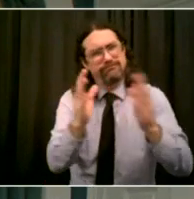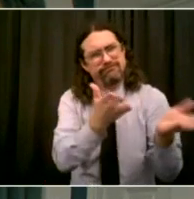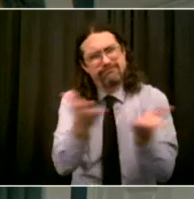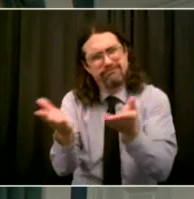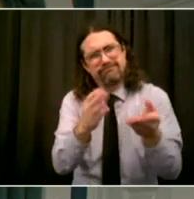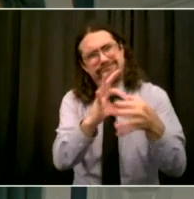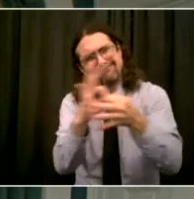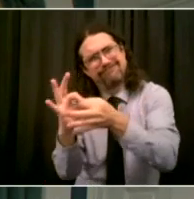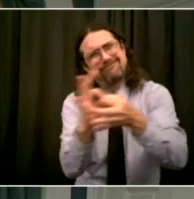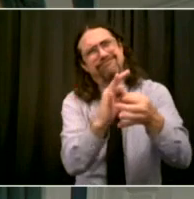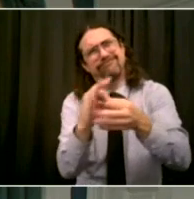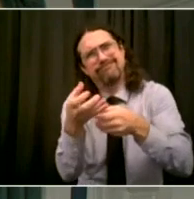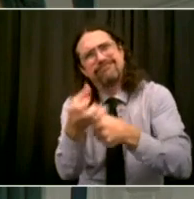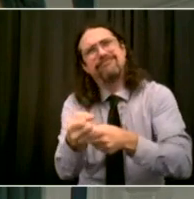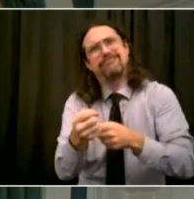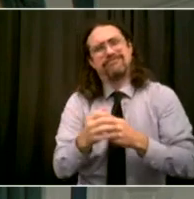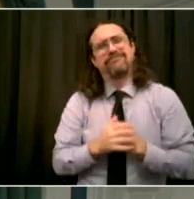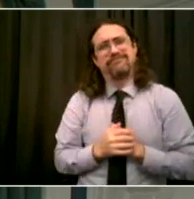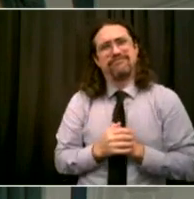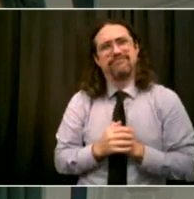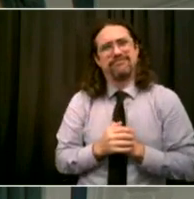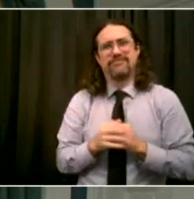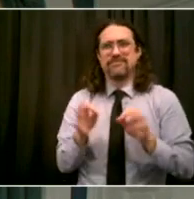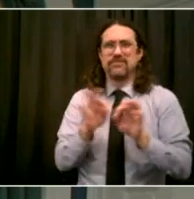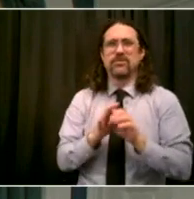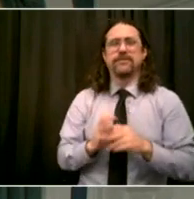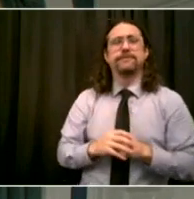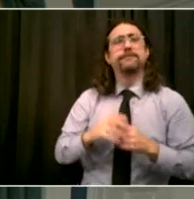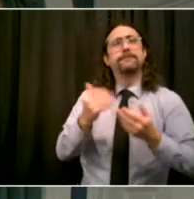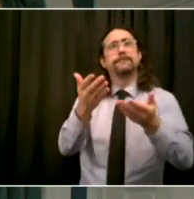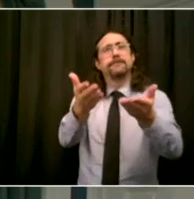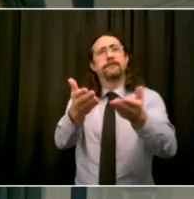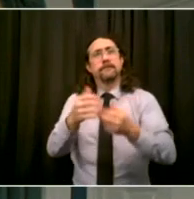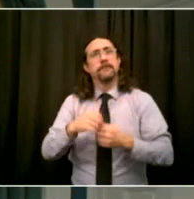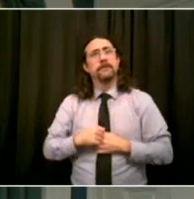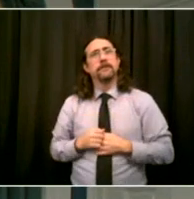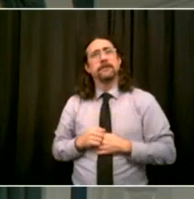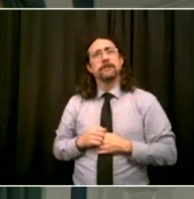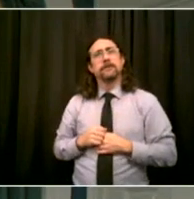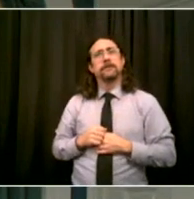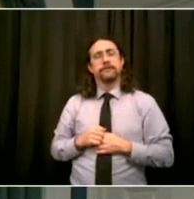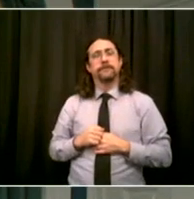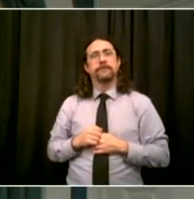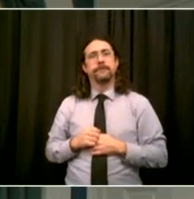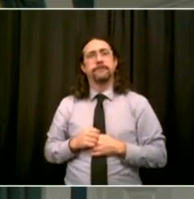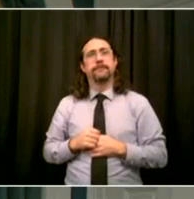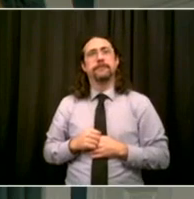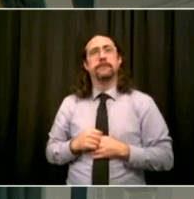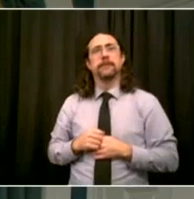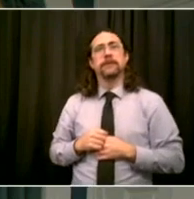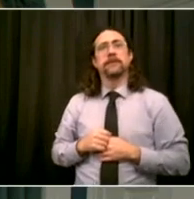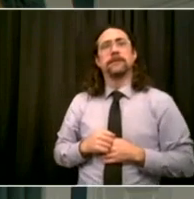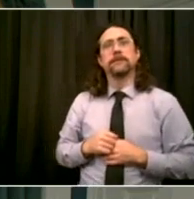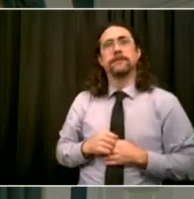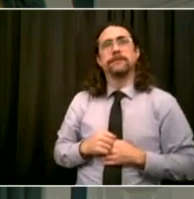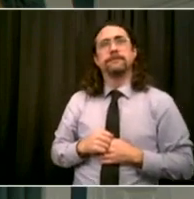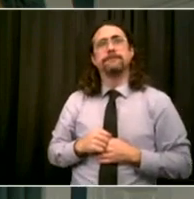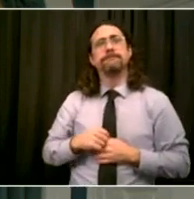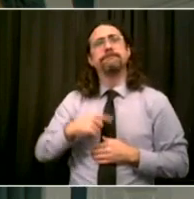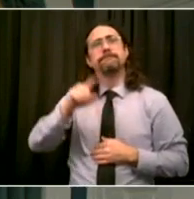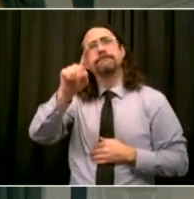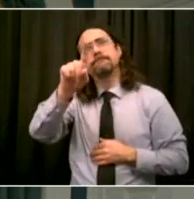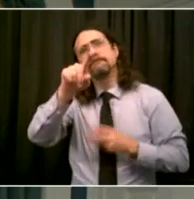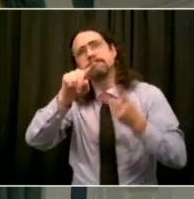NYPD and police departments throughout the state come up with changes to better reflect the needs and the desires of